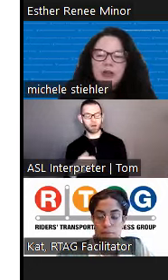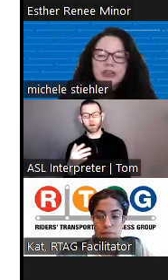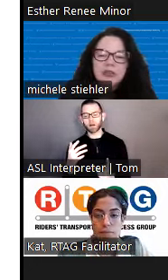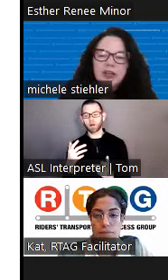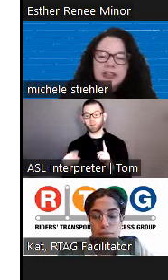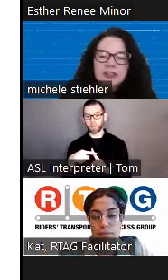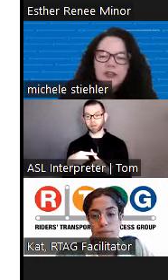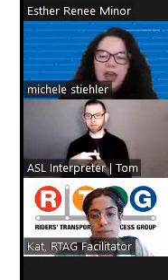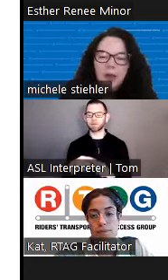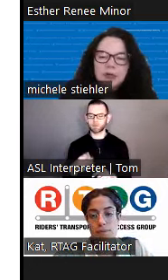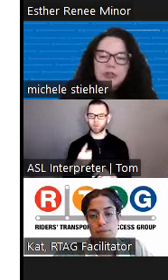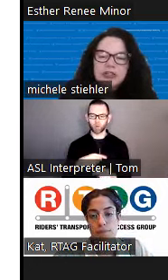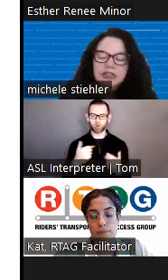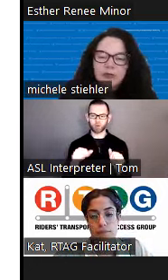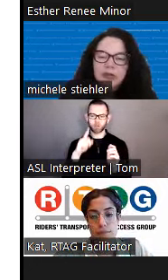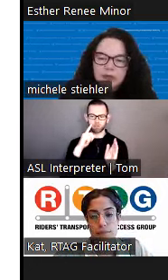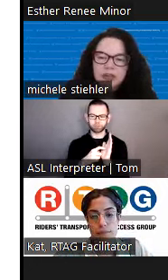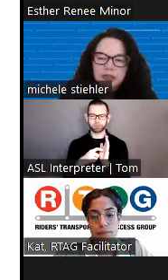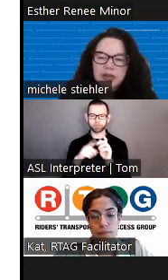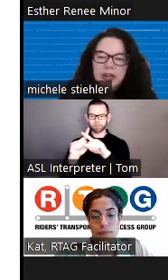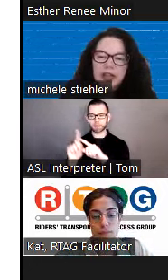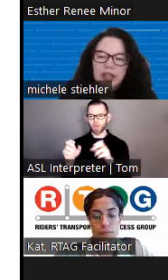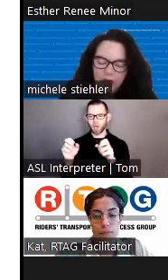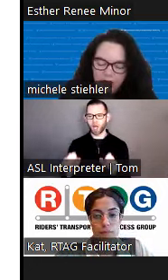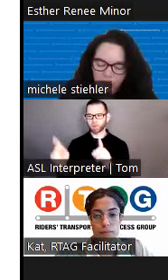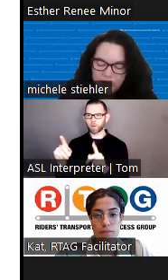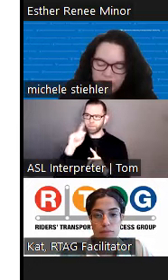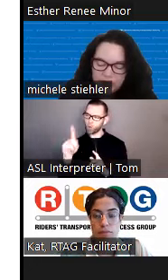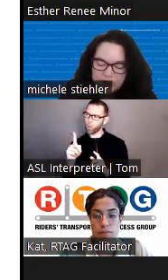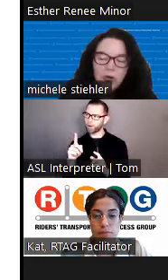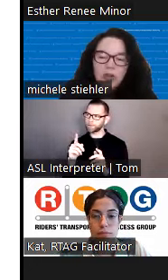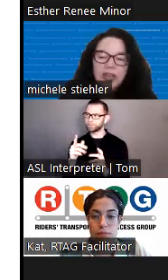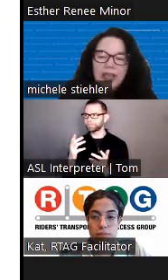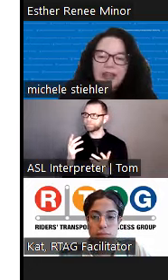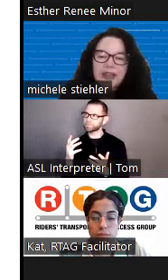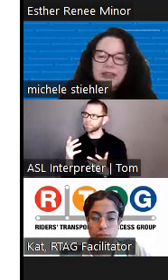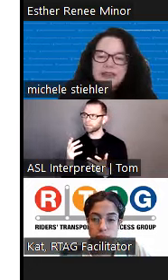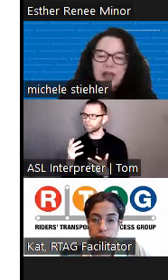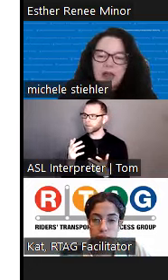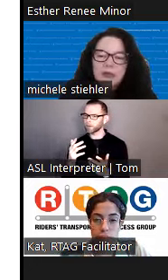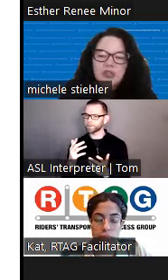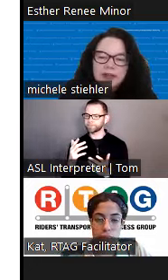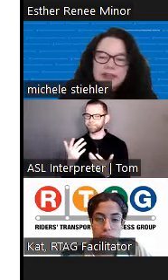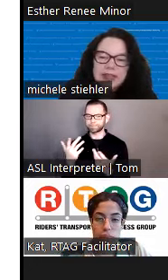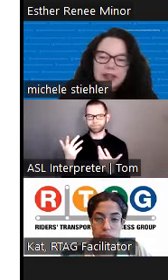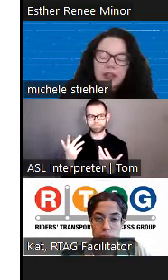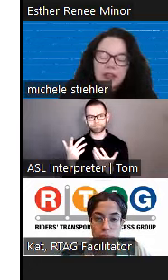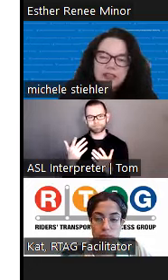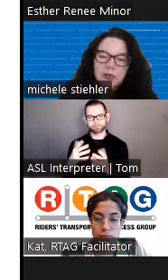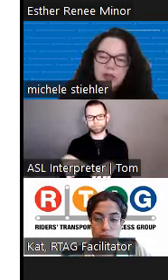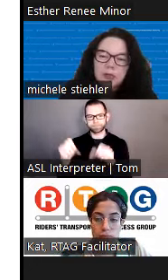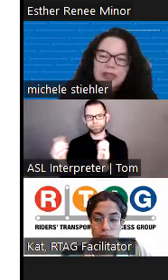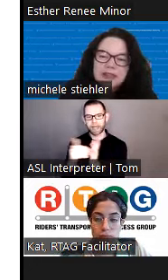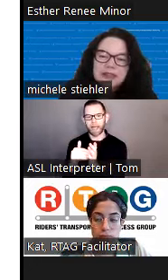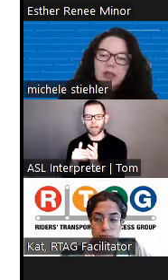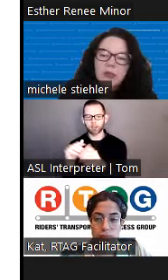we're looking to identify opportunities for refresher training. One of the things that we're looking at is trending the